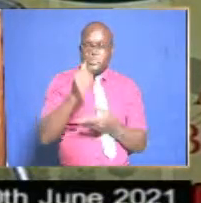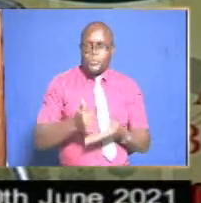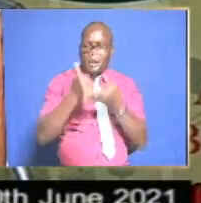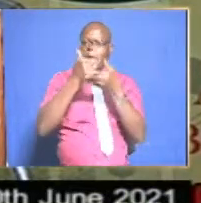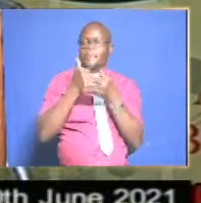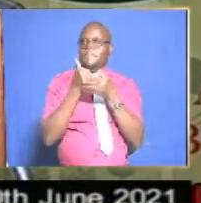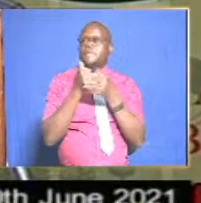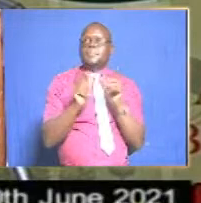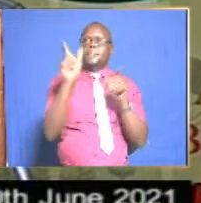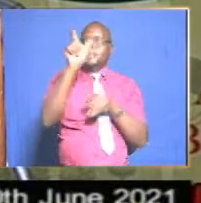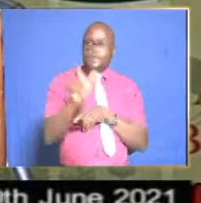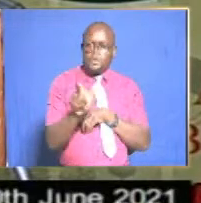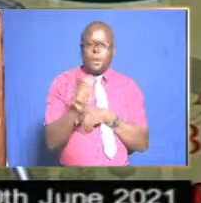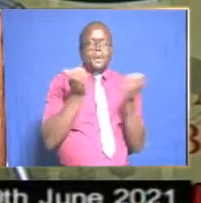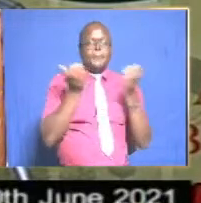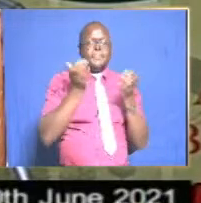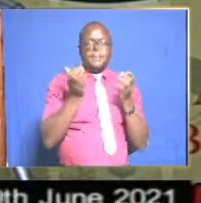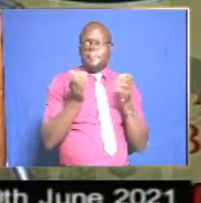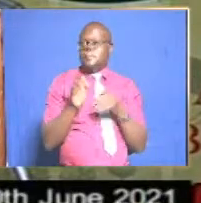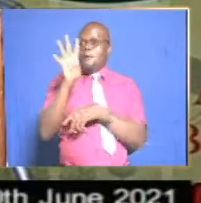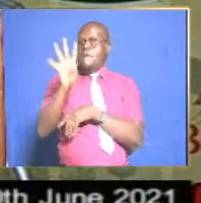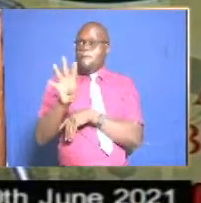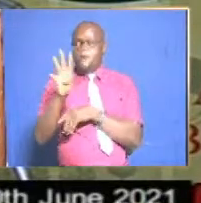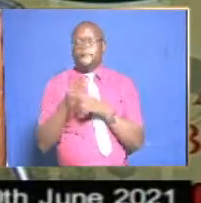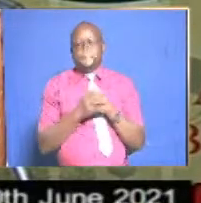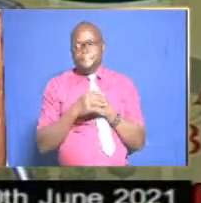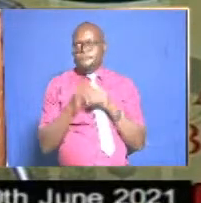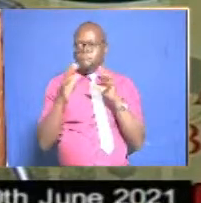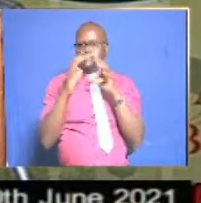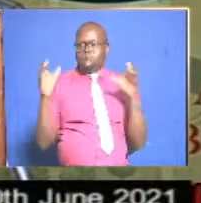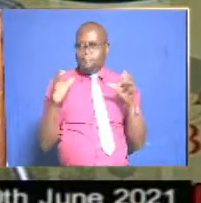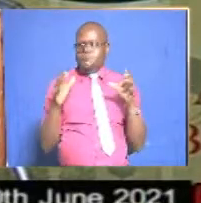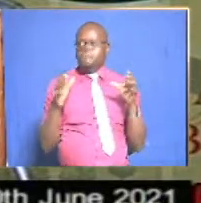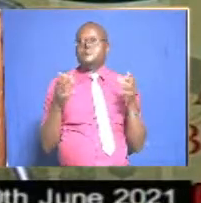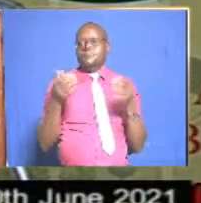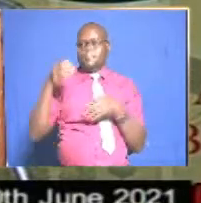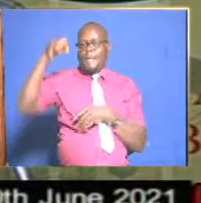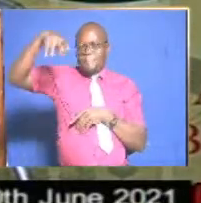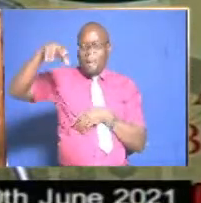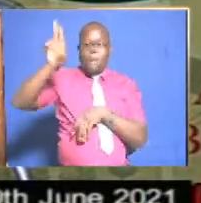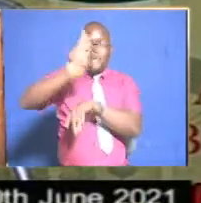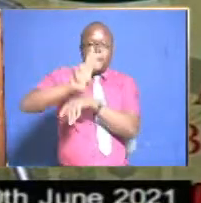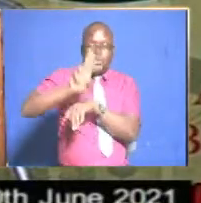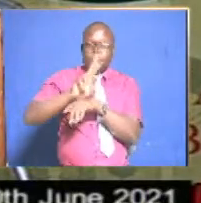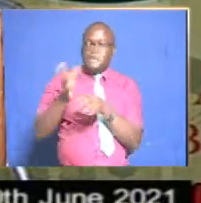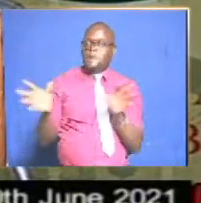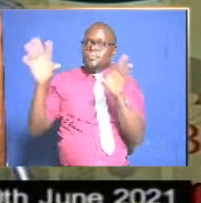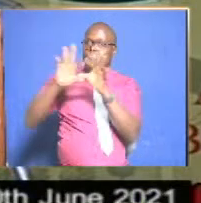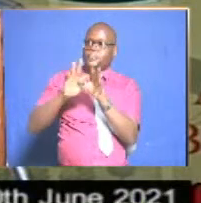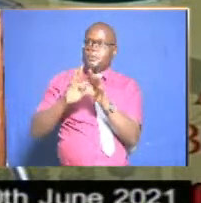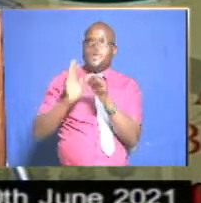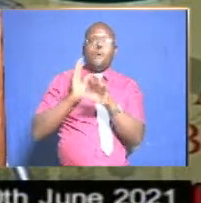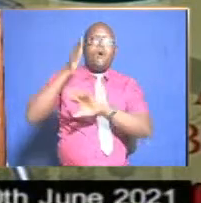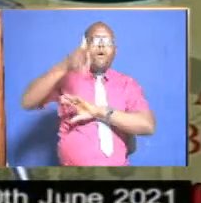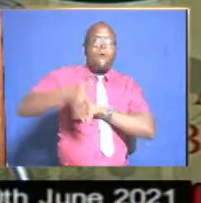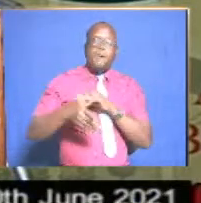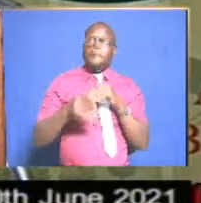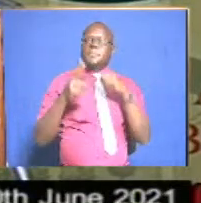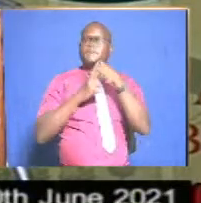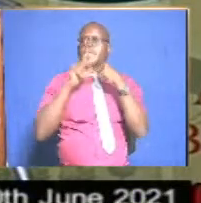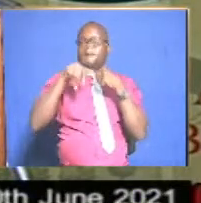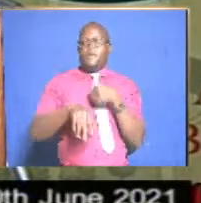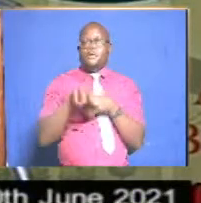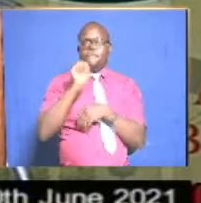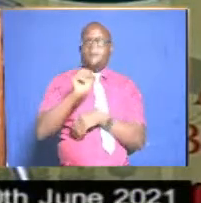in regional trade. And four, expansion in energy generation and connectivity with over 7.5